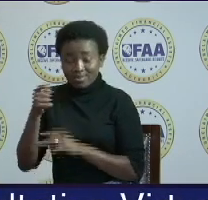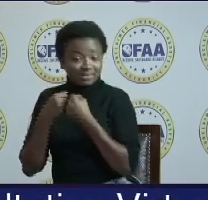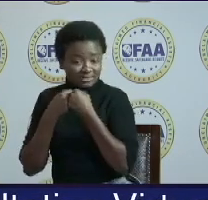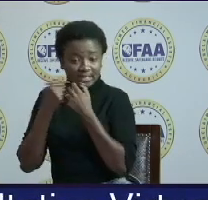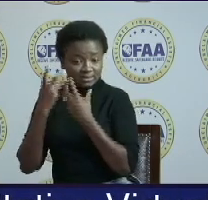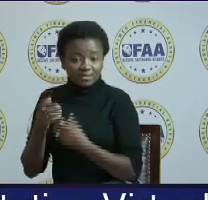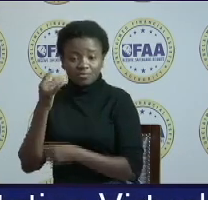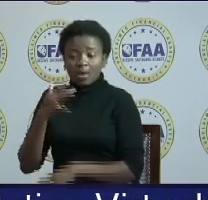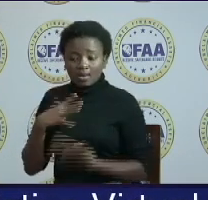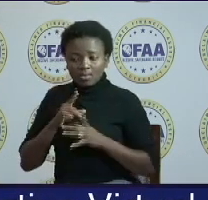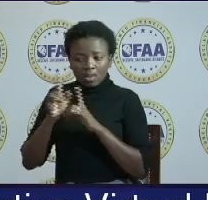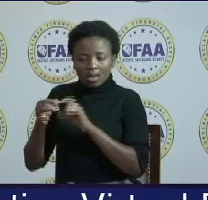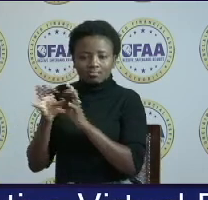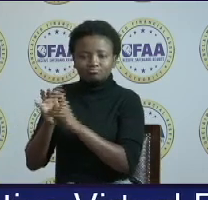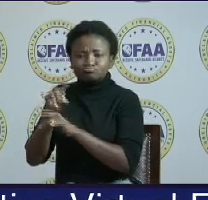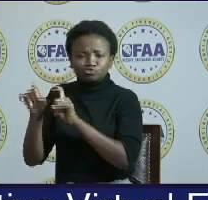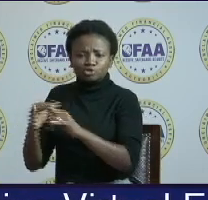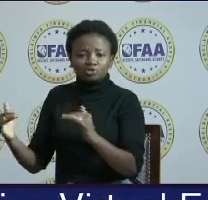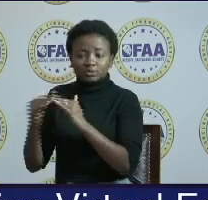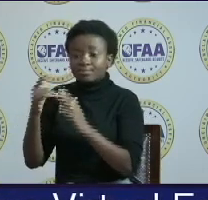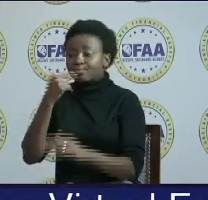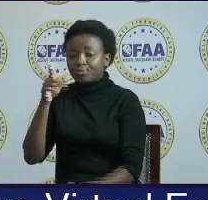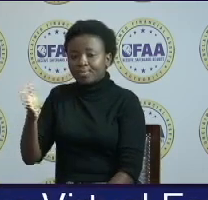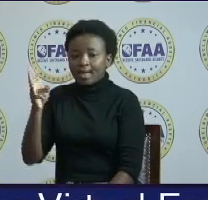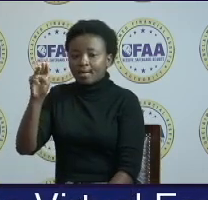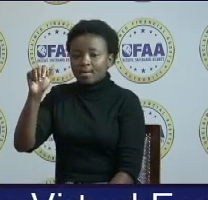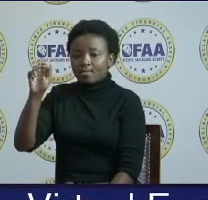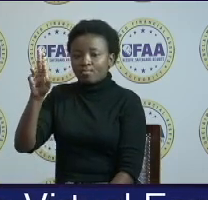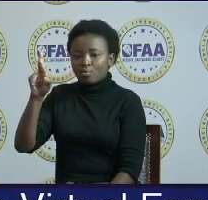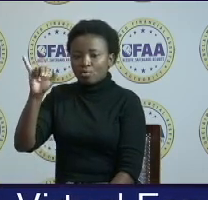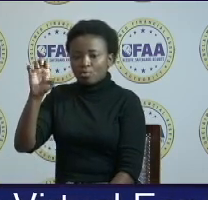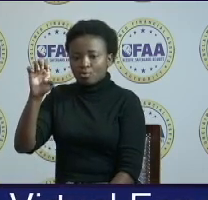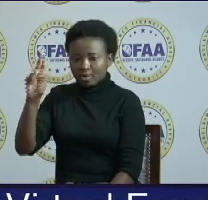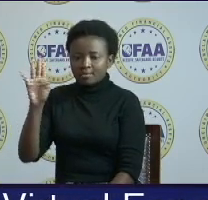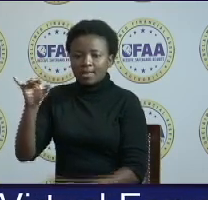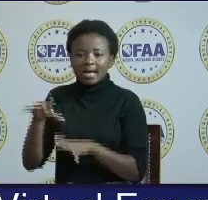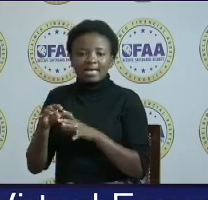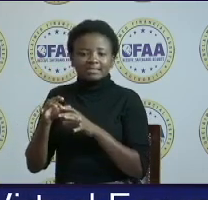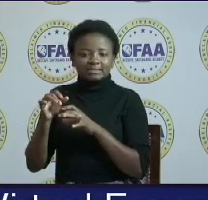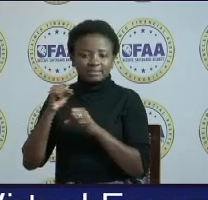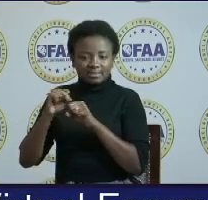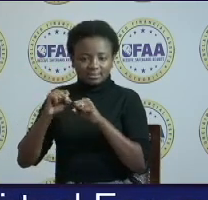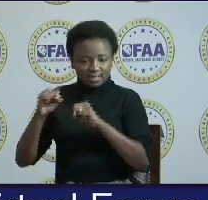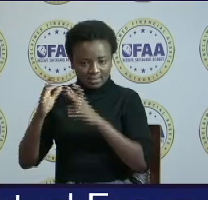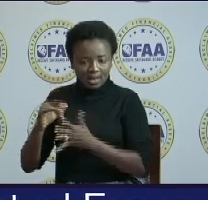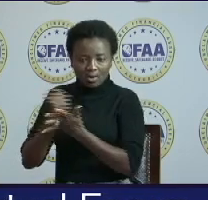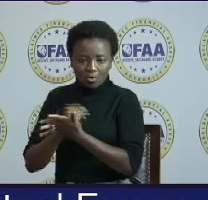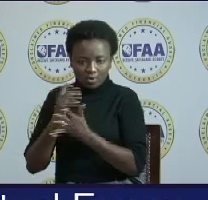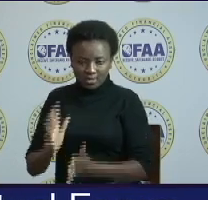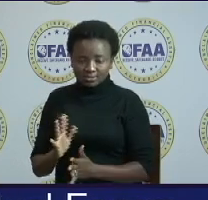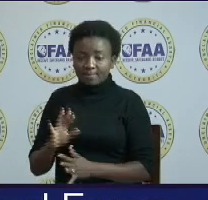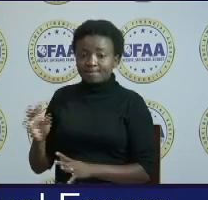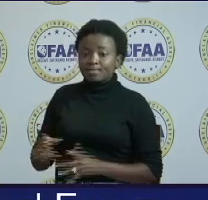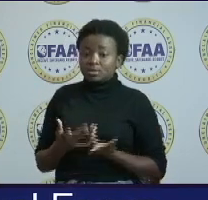check in that VIP lounge, which is hosted by Maureen Wangare, who is the acting senior auditor. So yeah, keep those questions coming through. Let me just pick